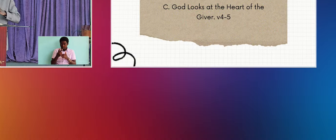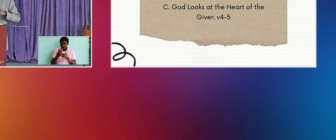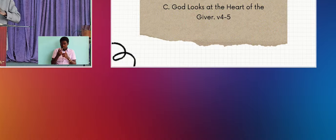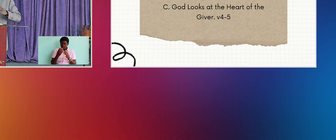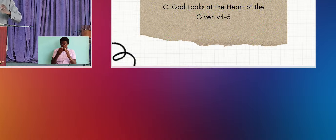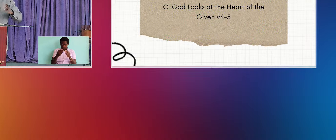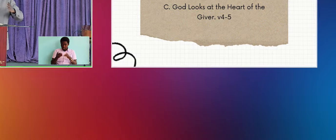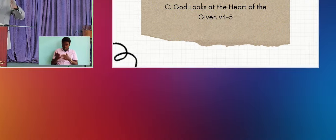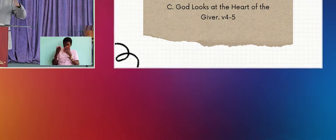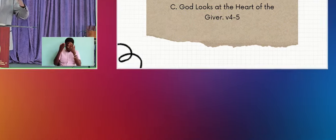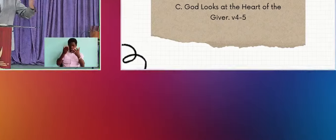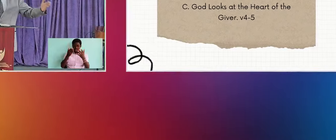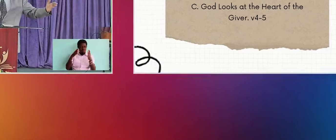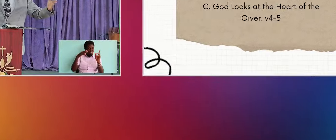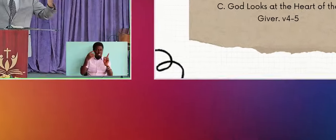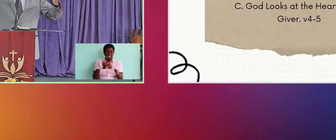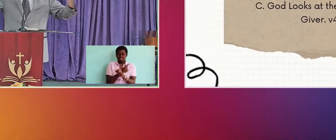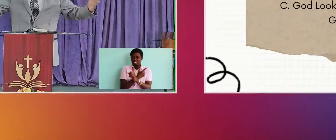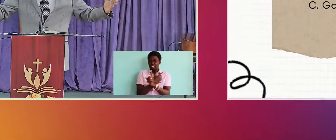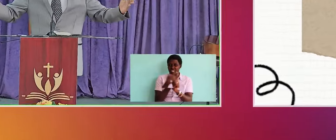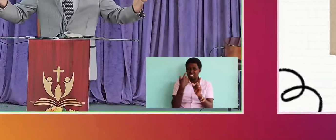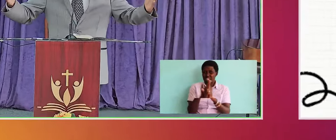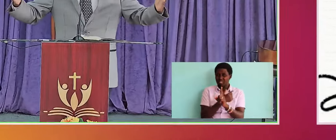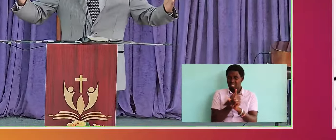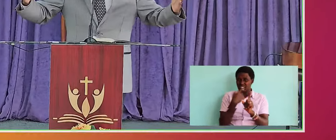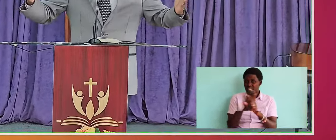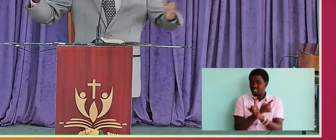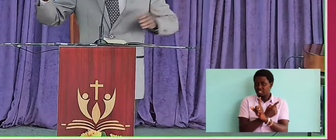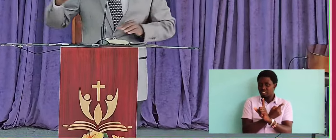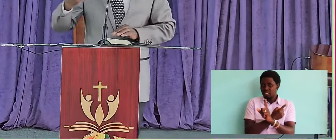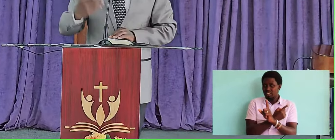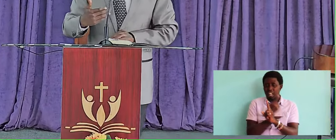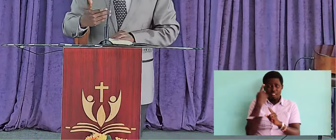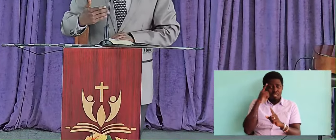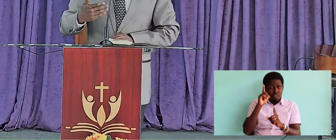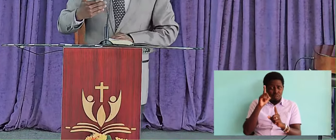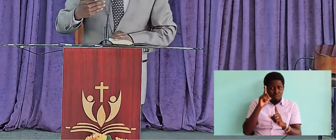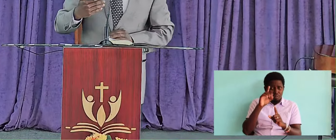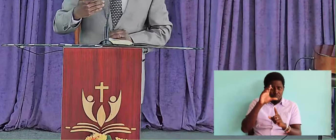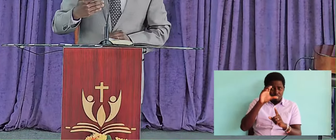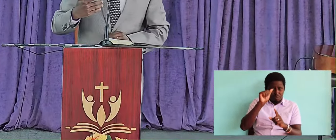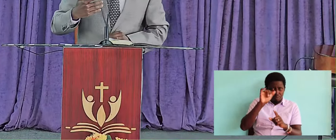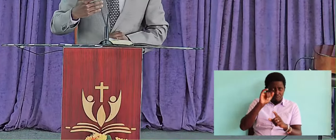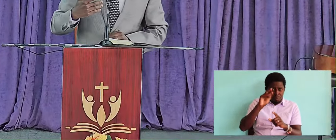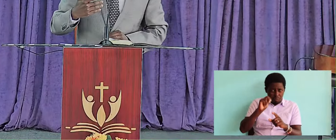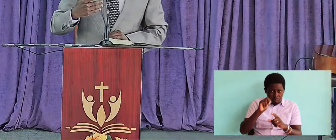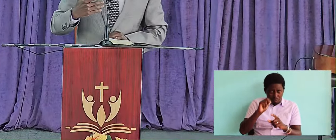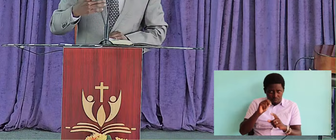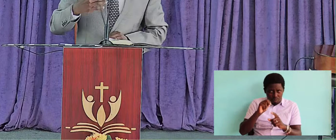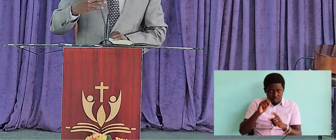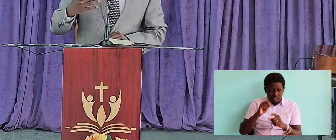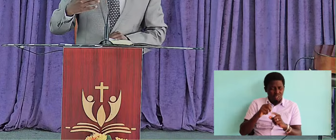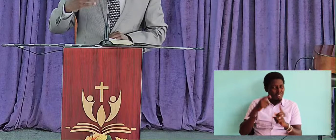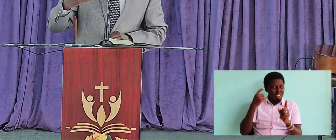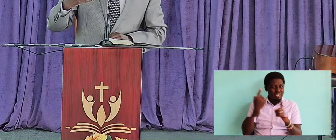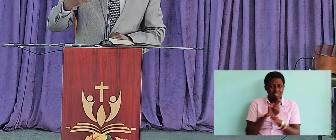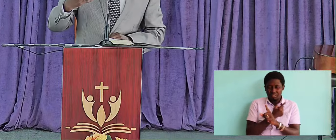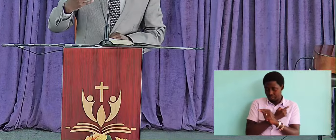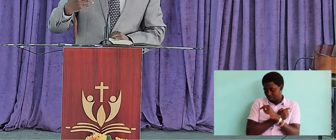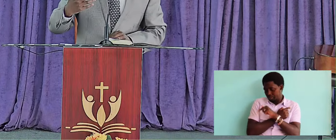or the offertory was different. For Cain, it was different. He